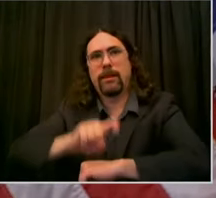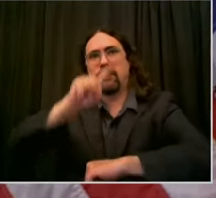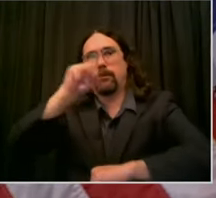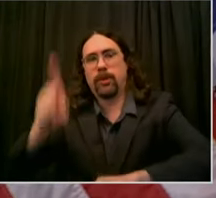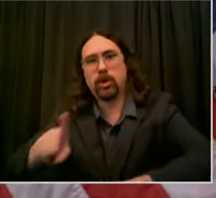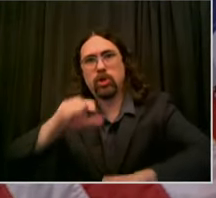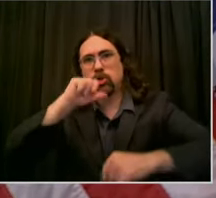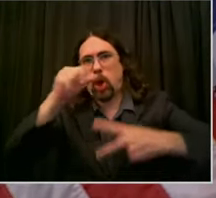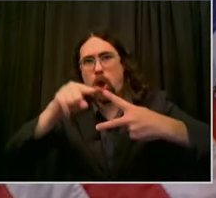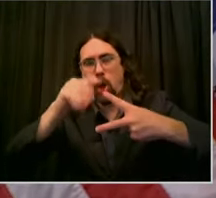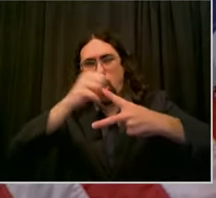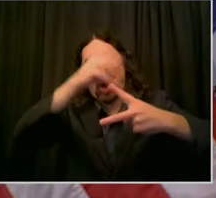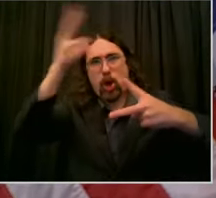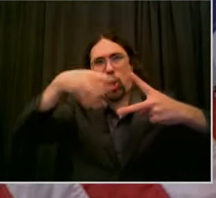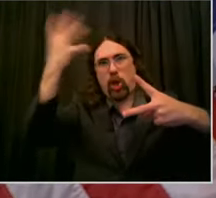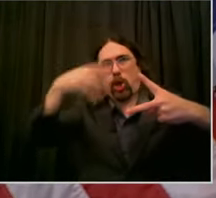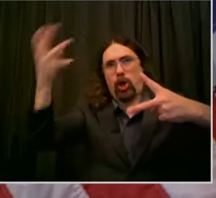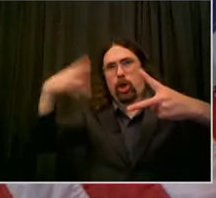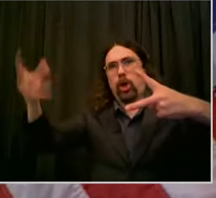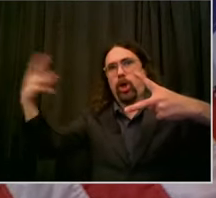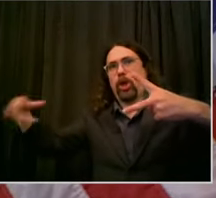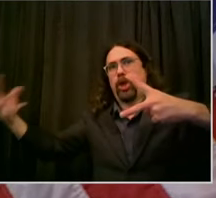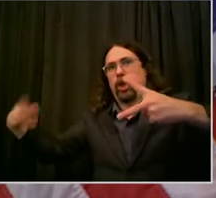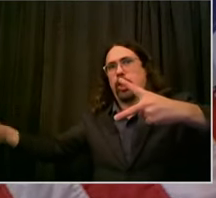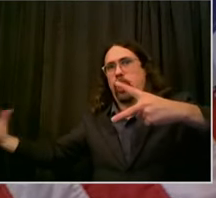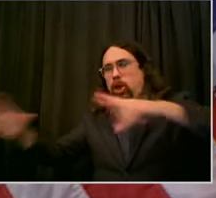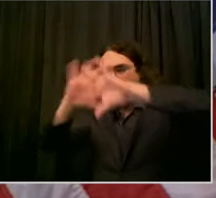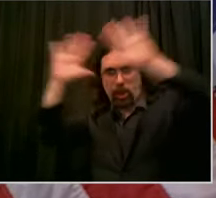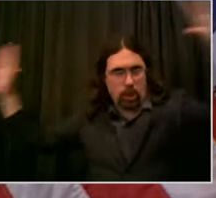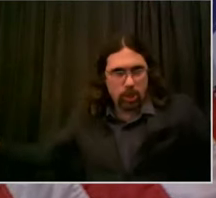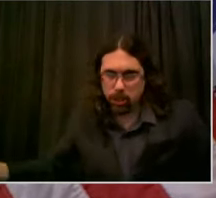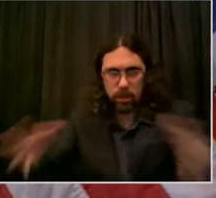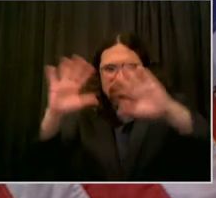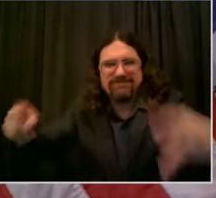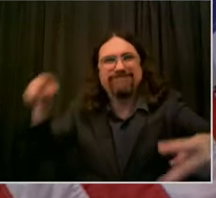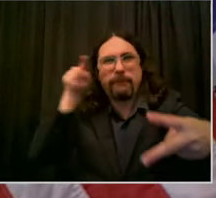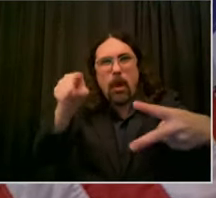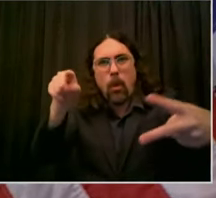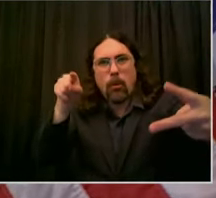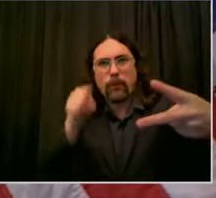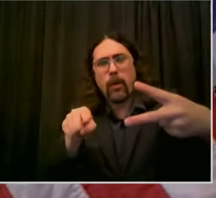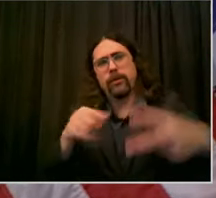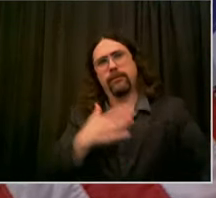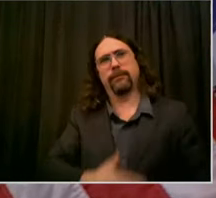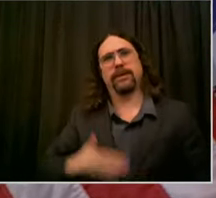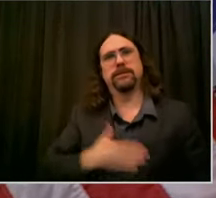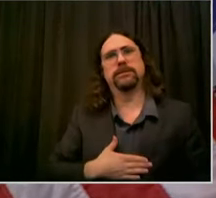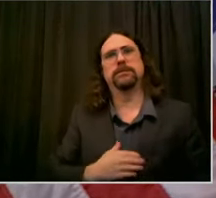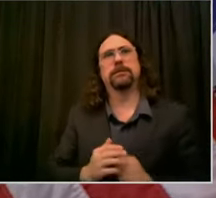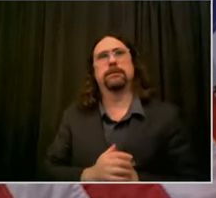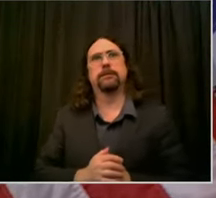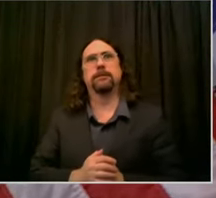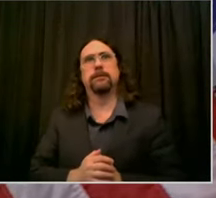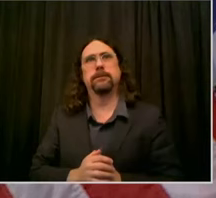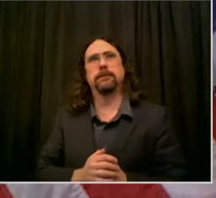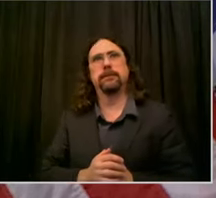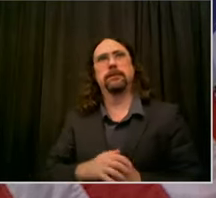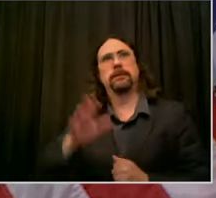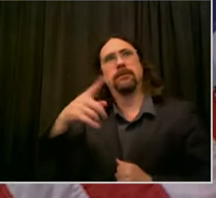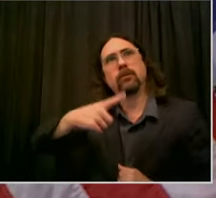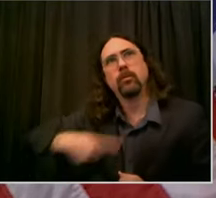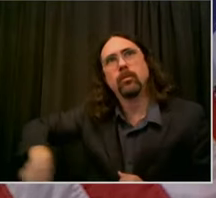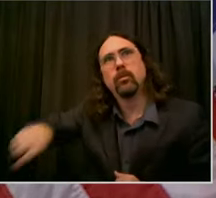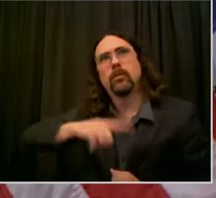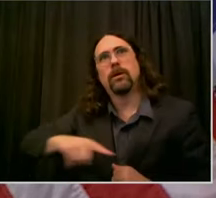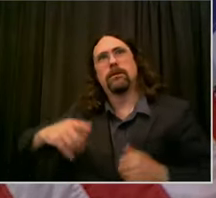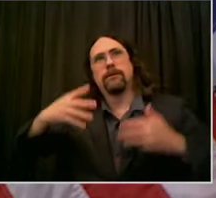enough. We are absolutely modeling for multiple scenarios, Rosa. The